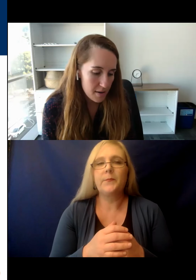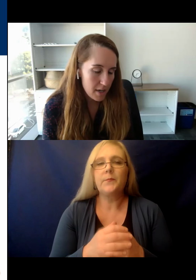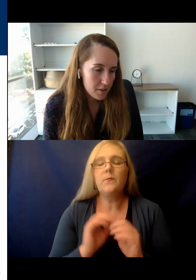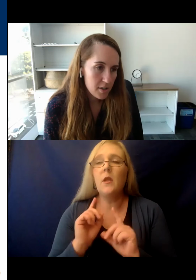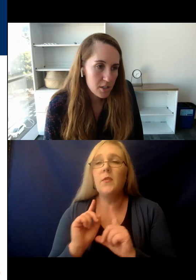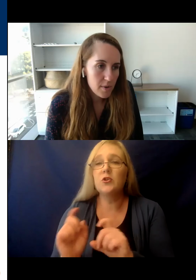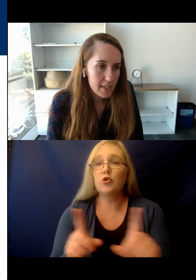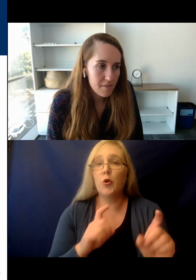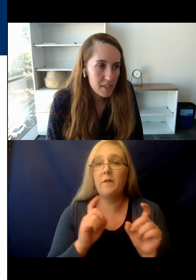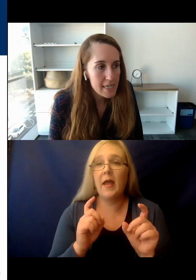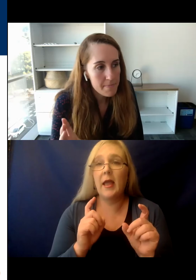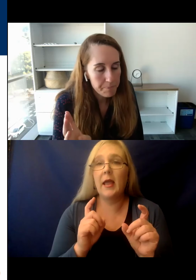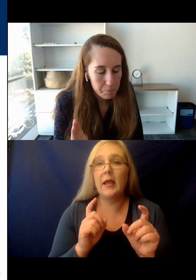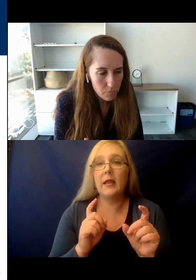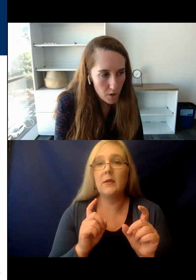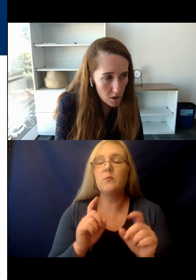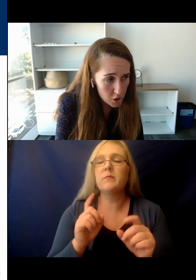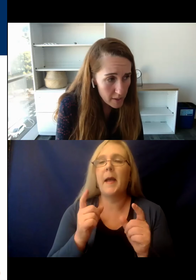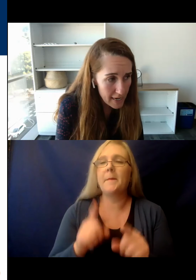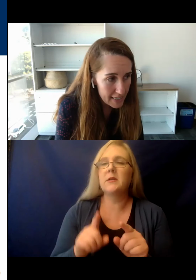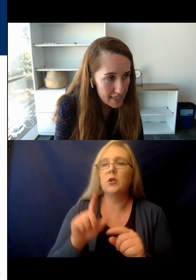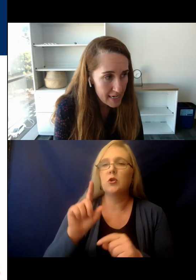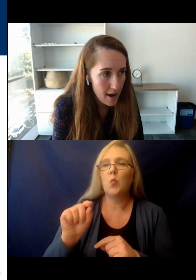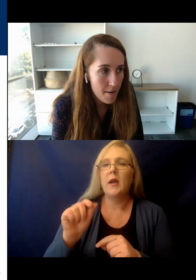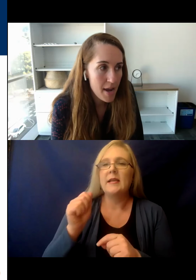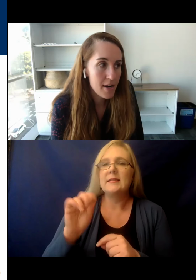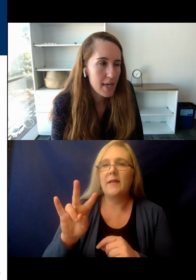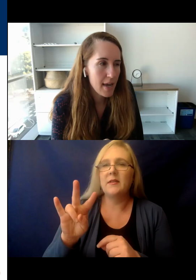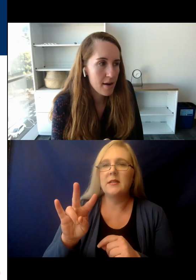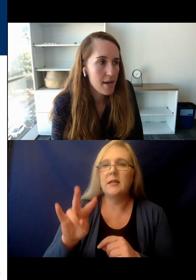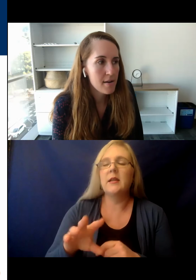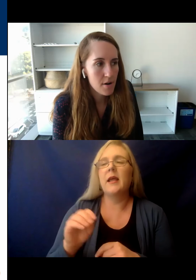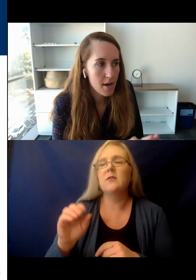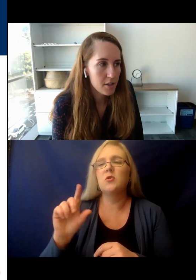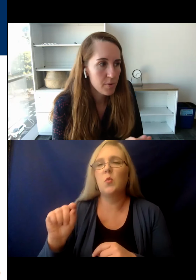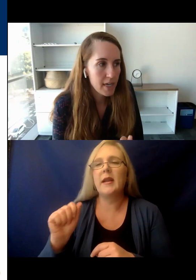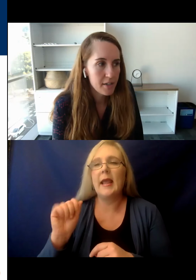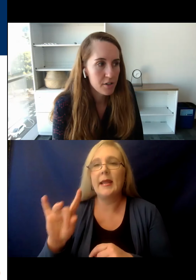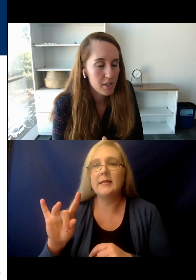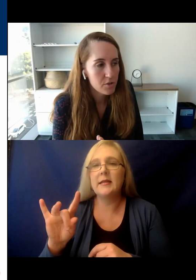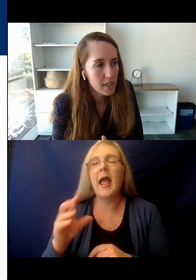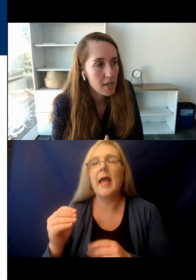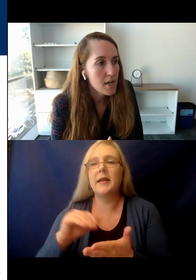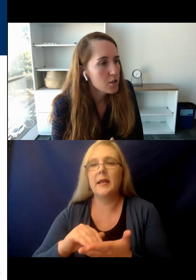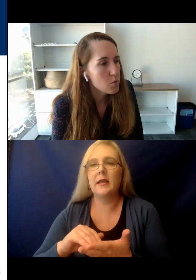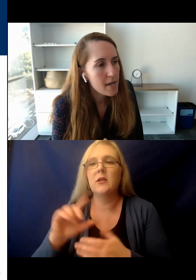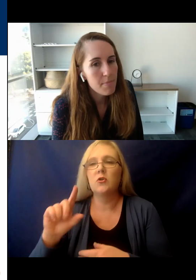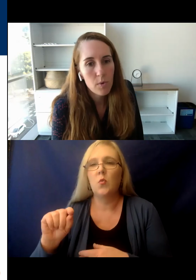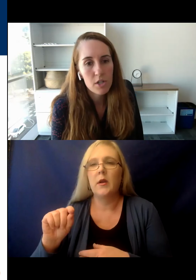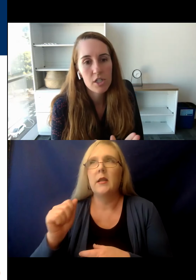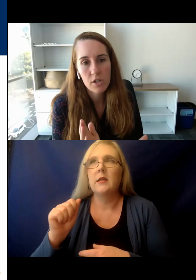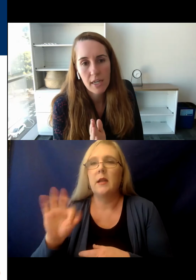was administered in 2017, 2018, and again in 2019 or 2020, but we're just looking